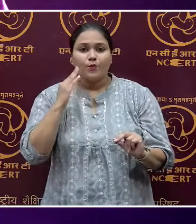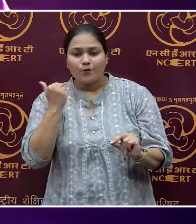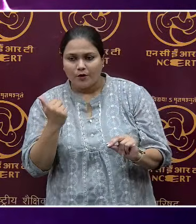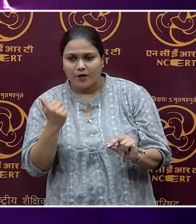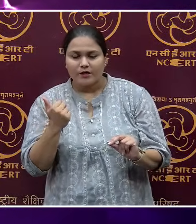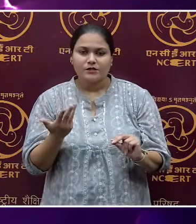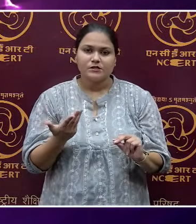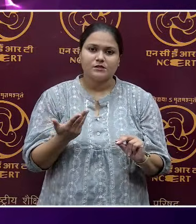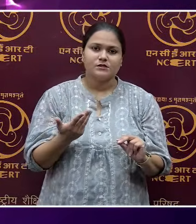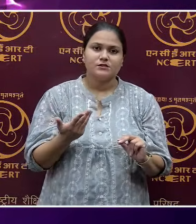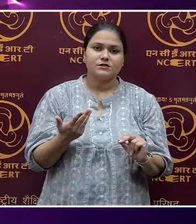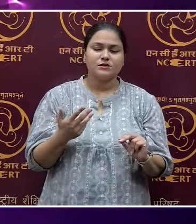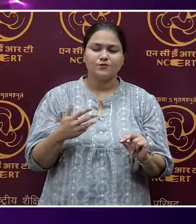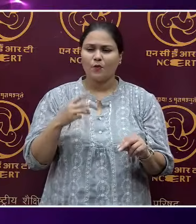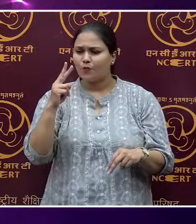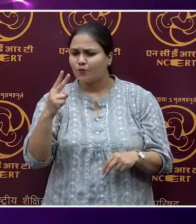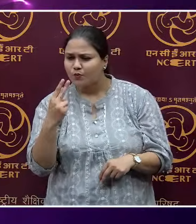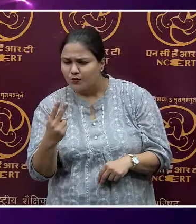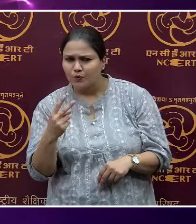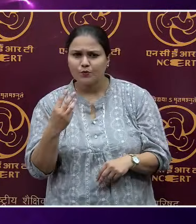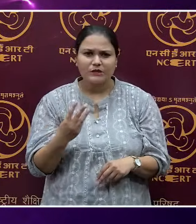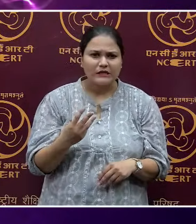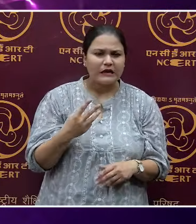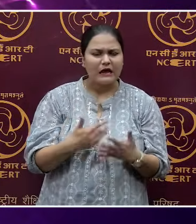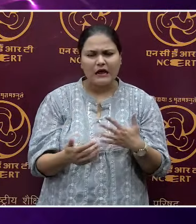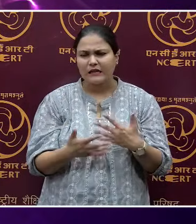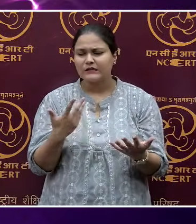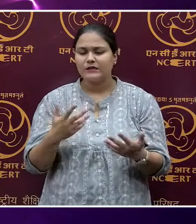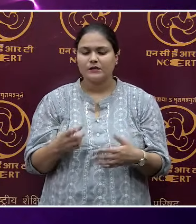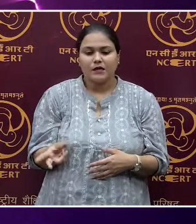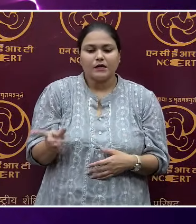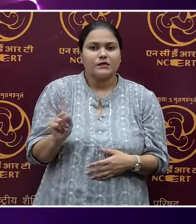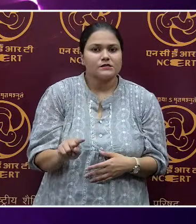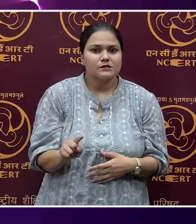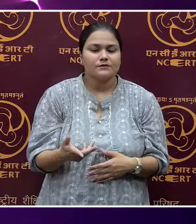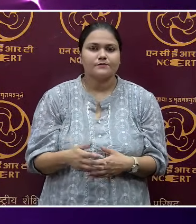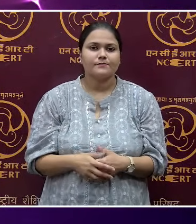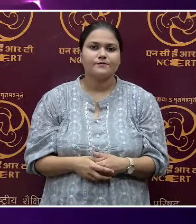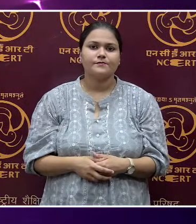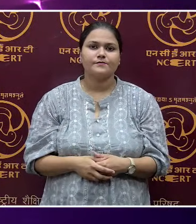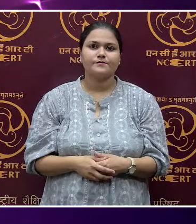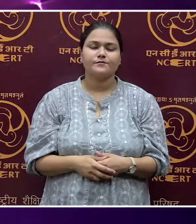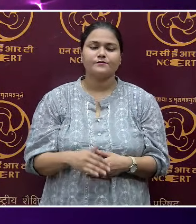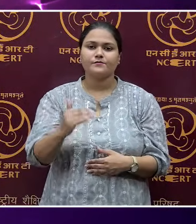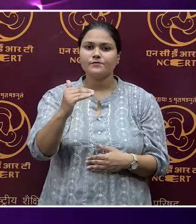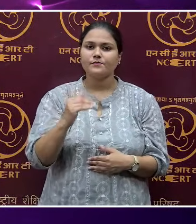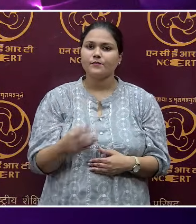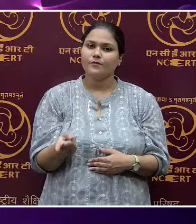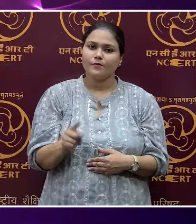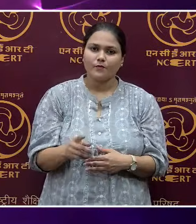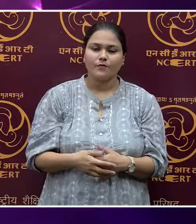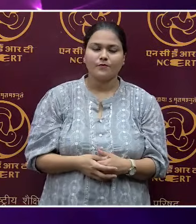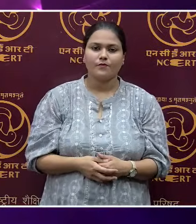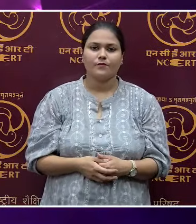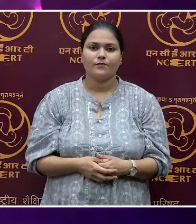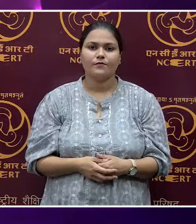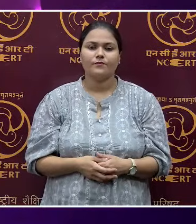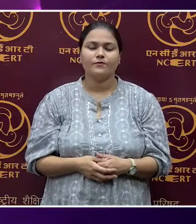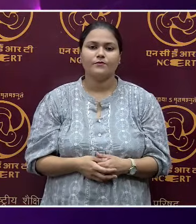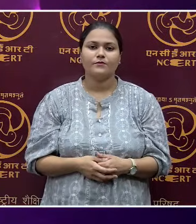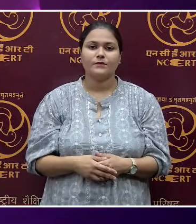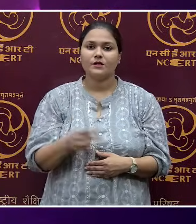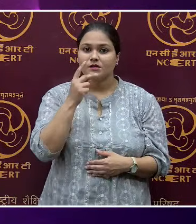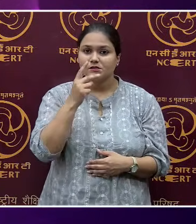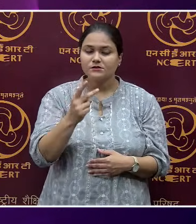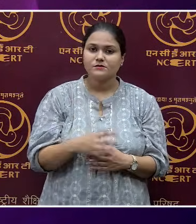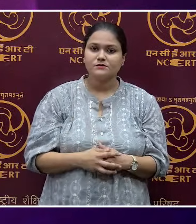will be randomly. Okay. Okay. So if we click on the next button again, Yeah. So you can